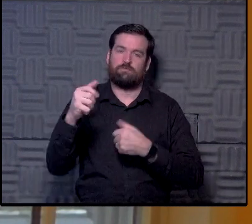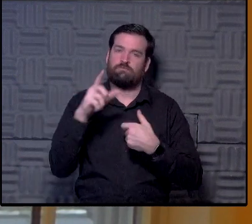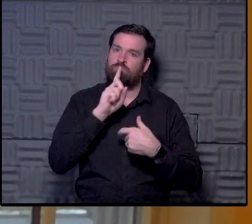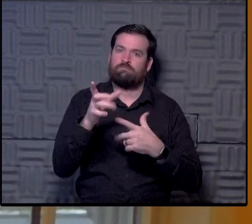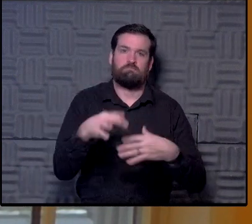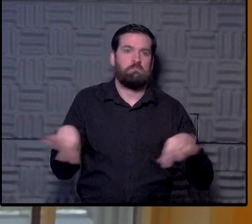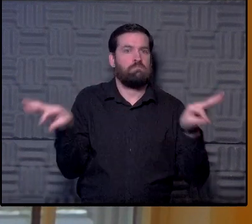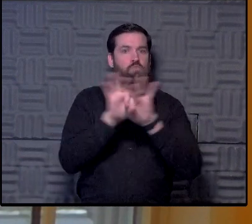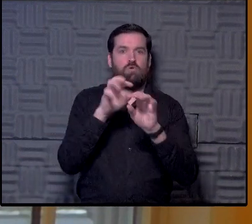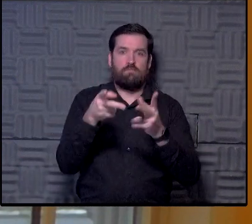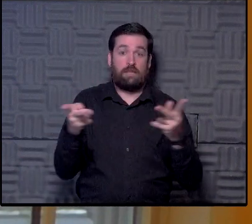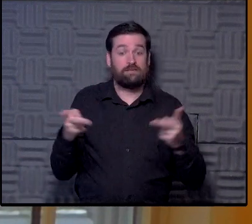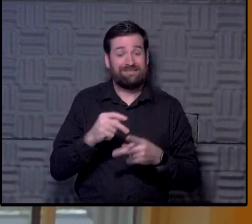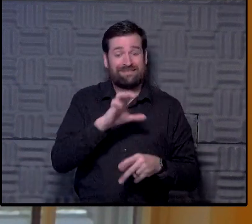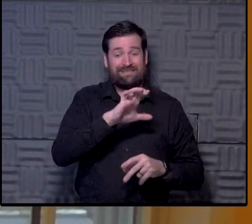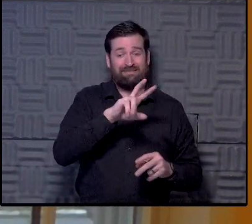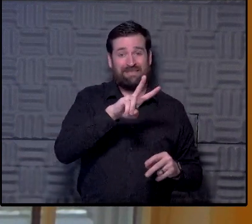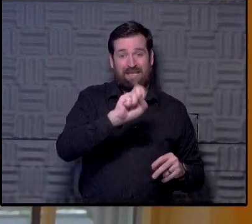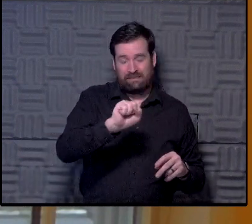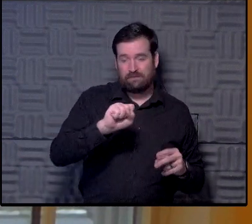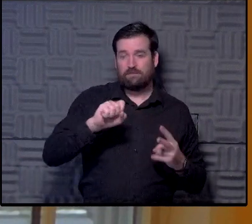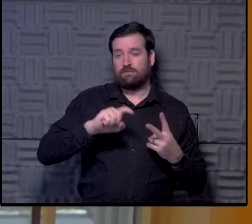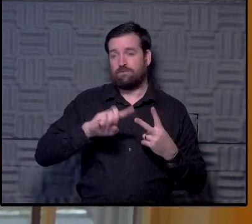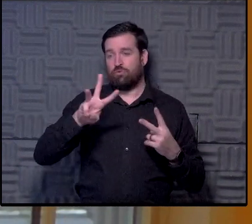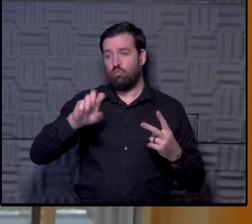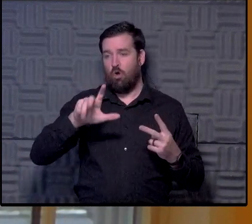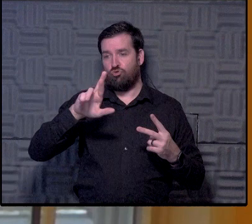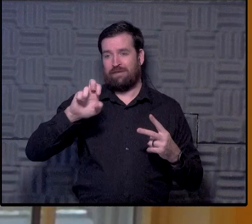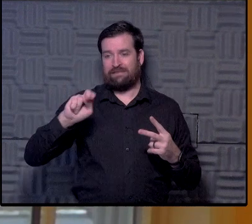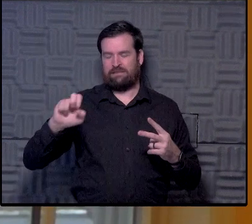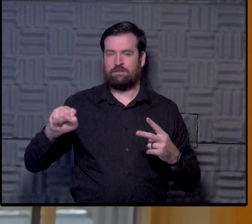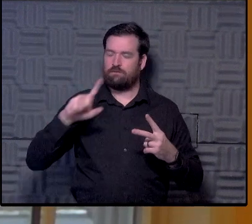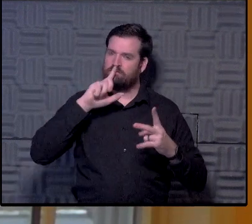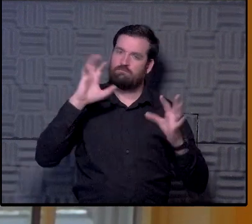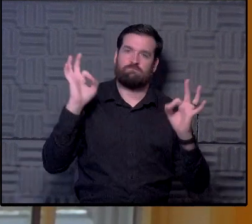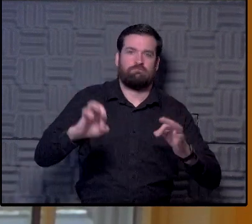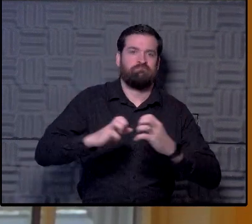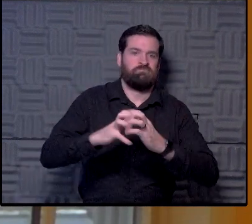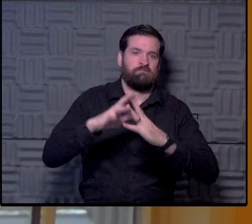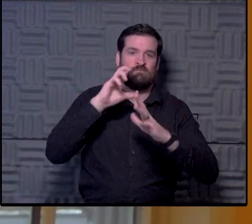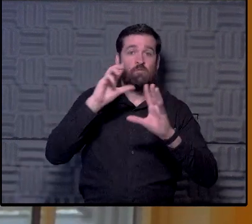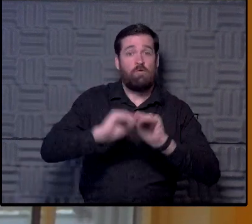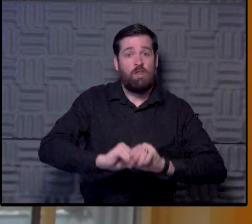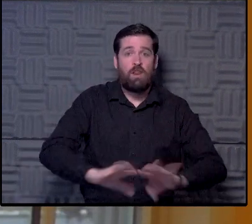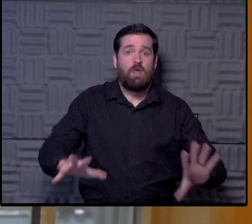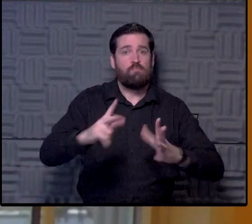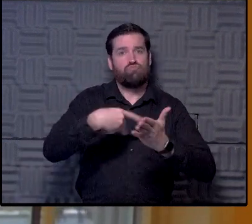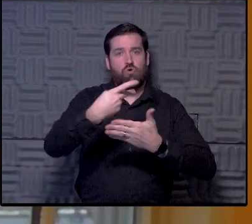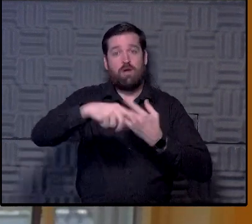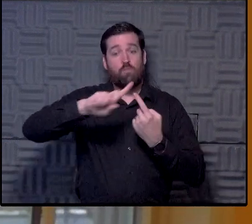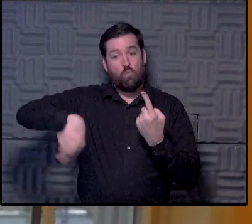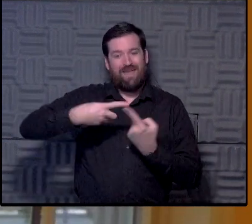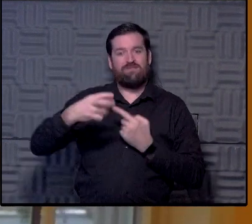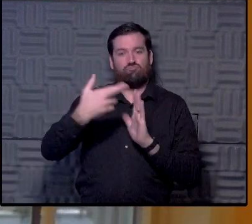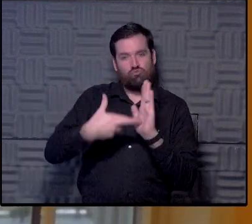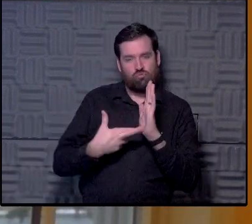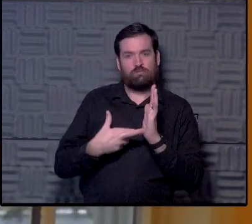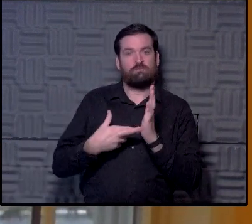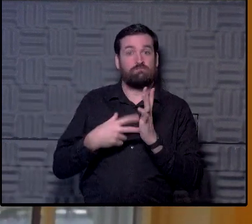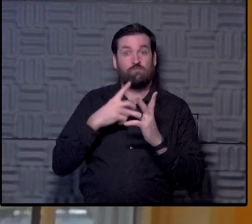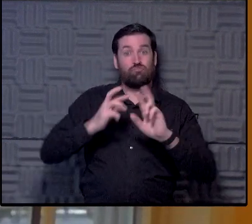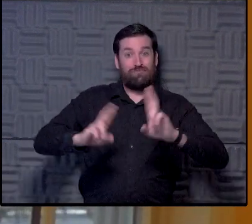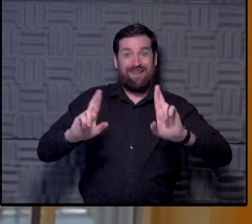distribution point. And CVS and Walgreens are well set up to launch that program once the guidelines, once they get the go